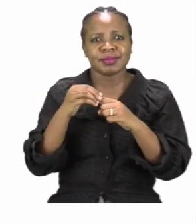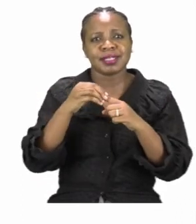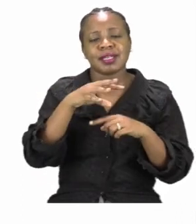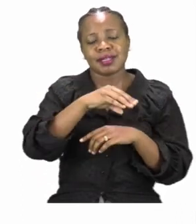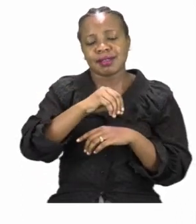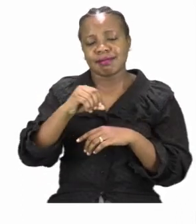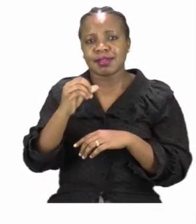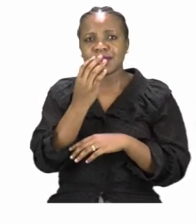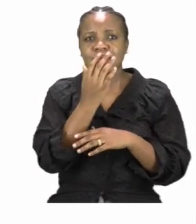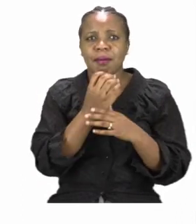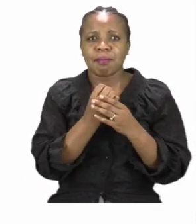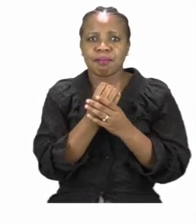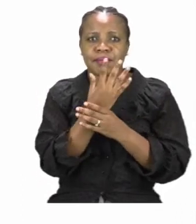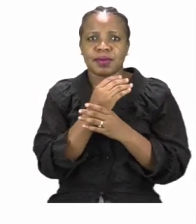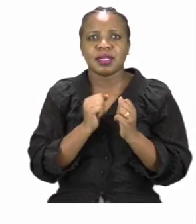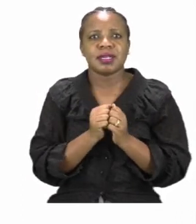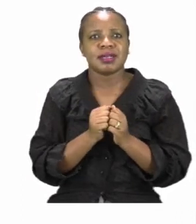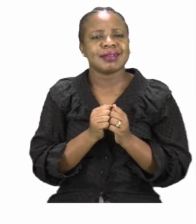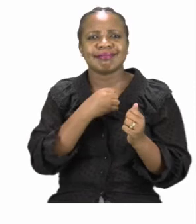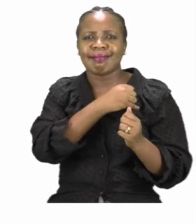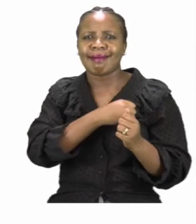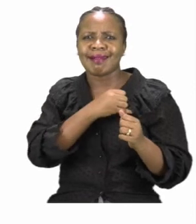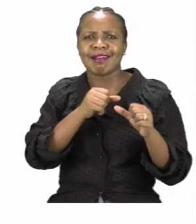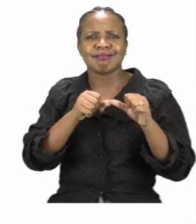our nation's tenacity.